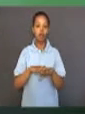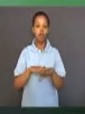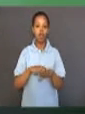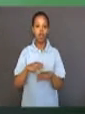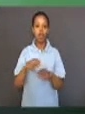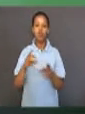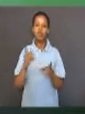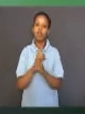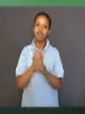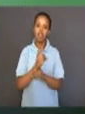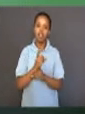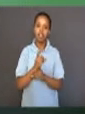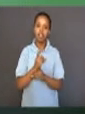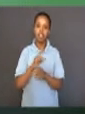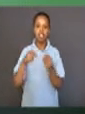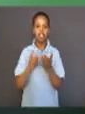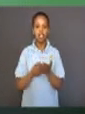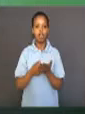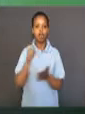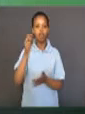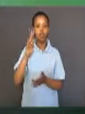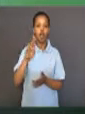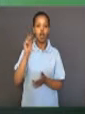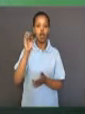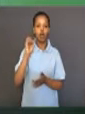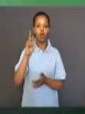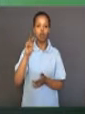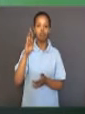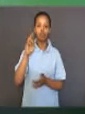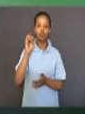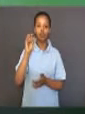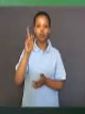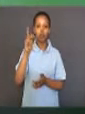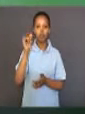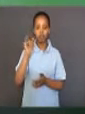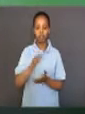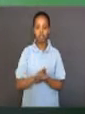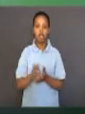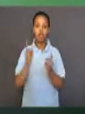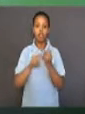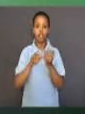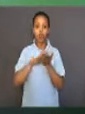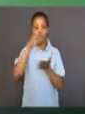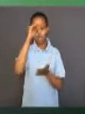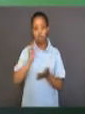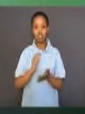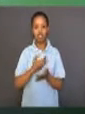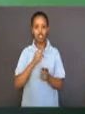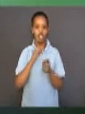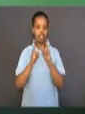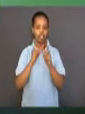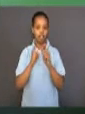origin of autotrophy. In our last lesson, we